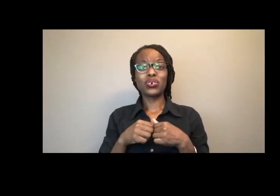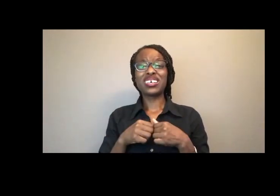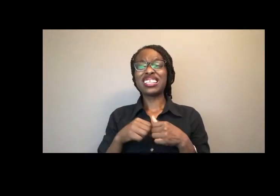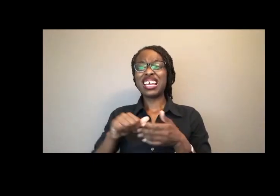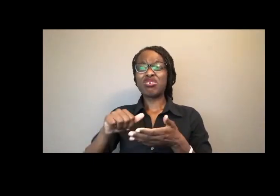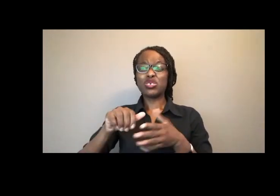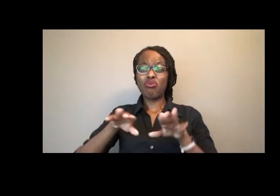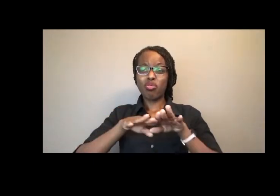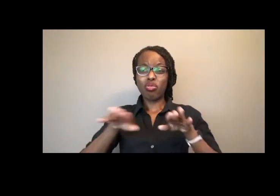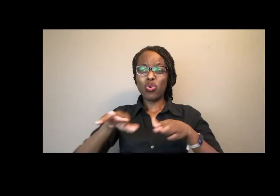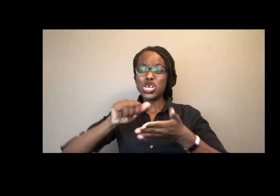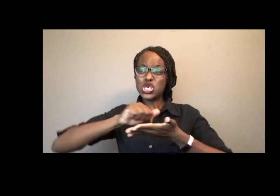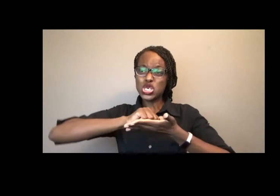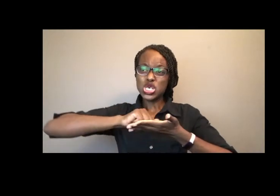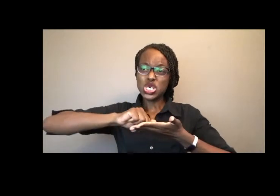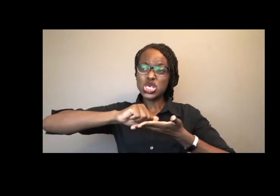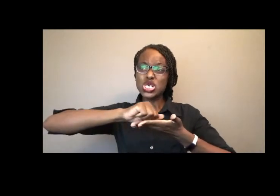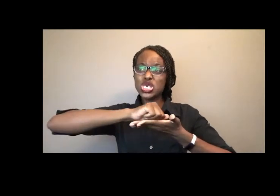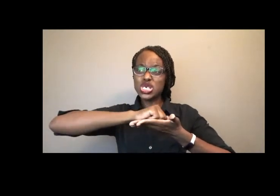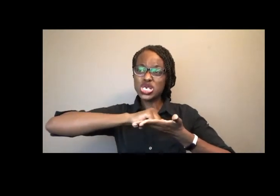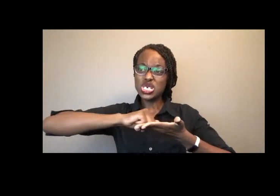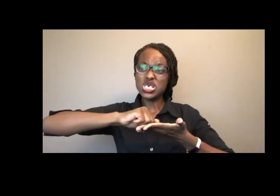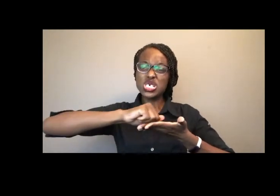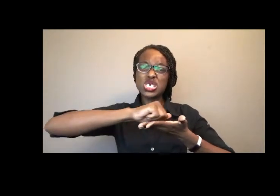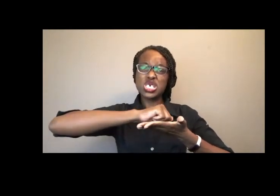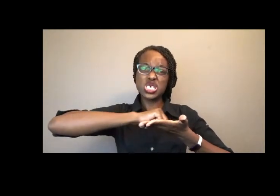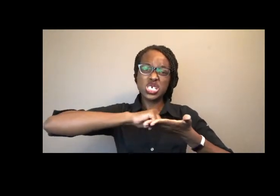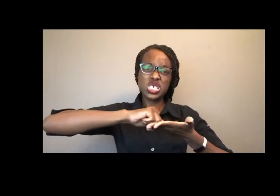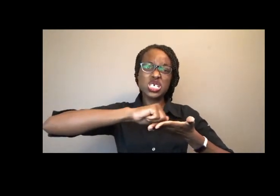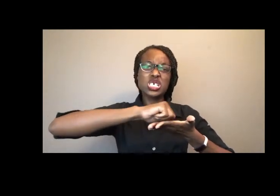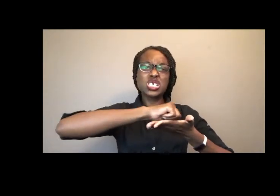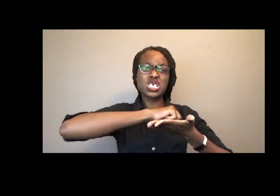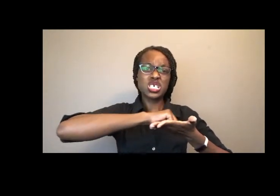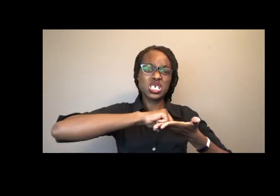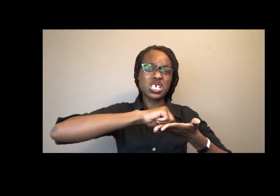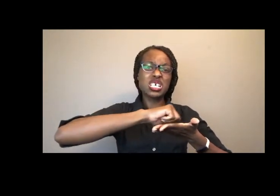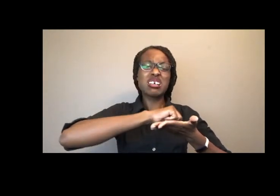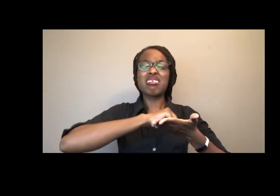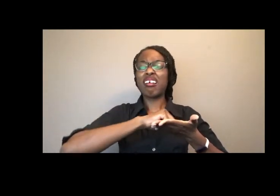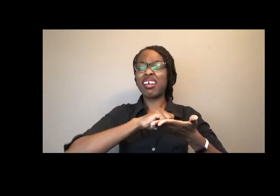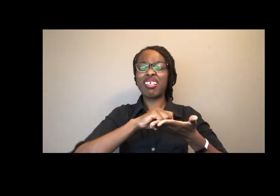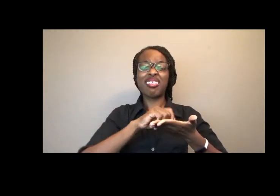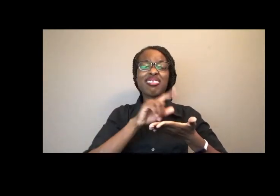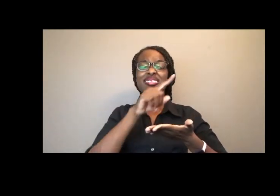Scott. They treated people like animals.